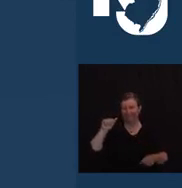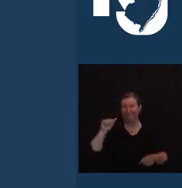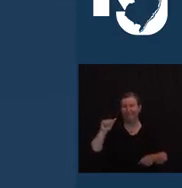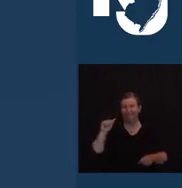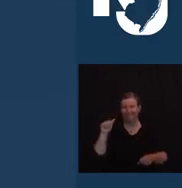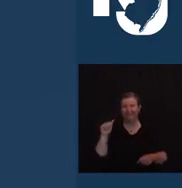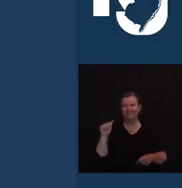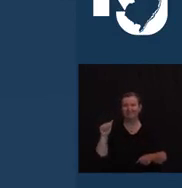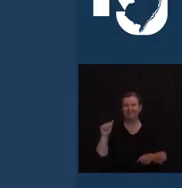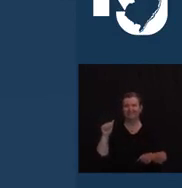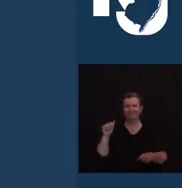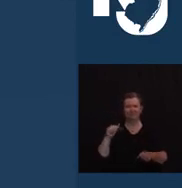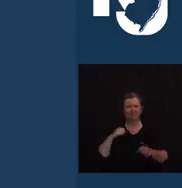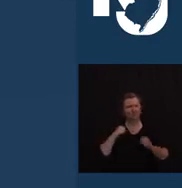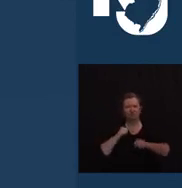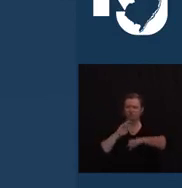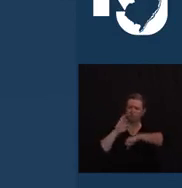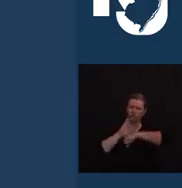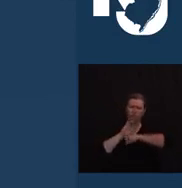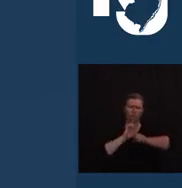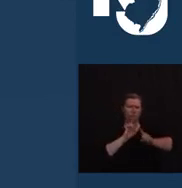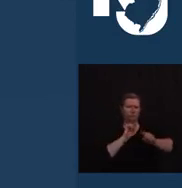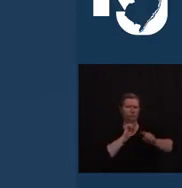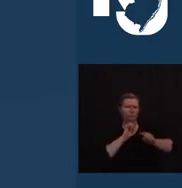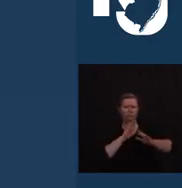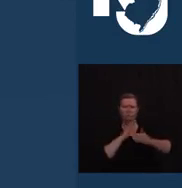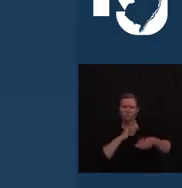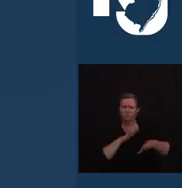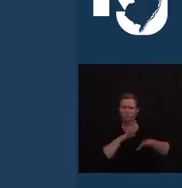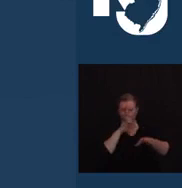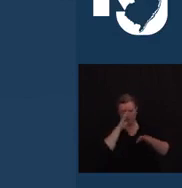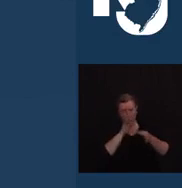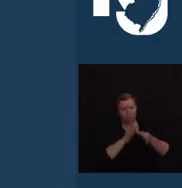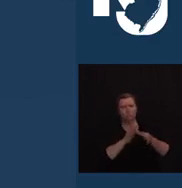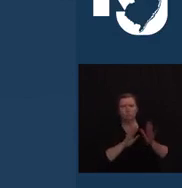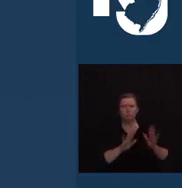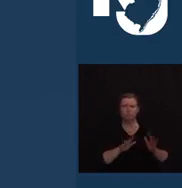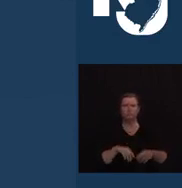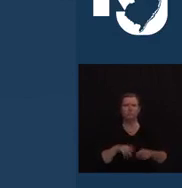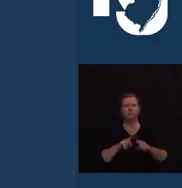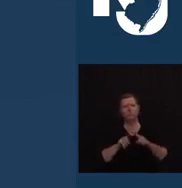or another of the Holy Spirit Church in Orange, St. Rose of Lima in Newark,